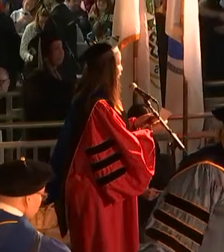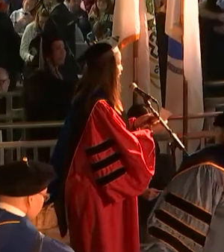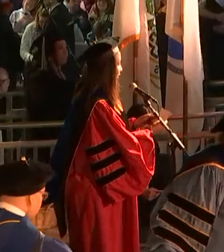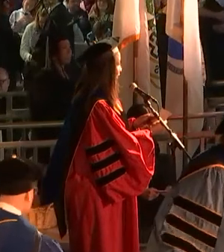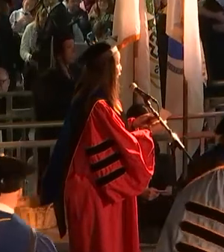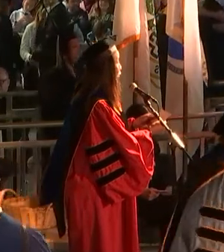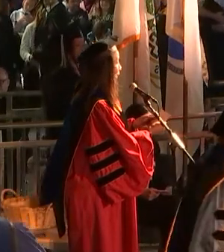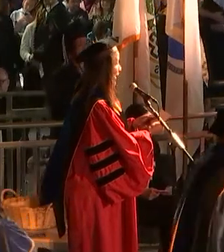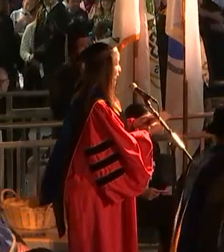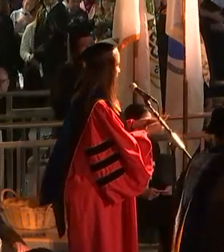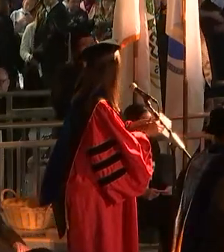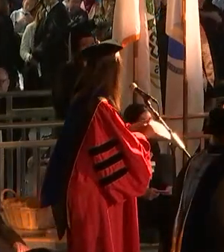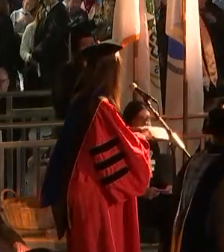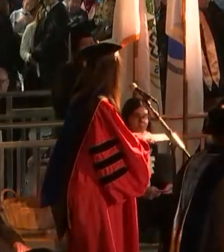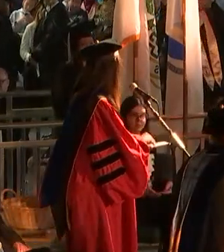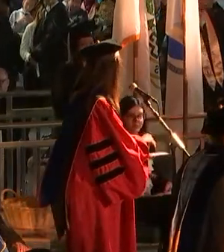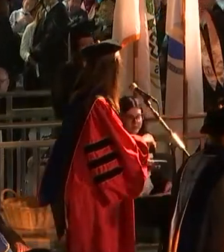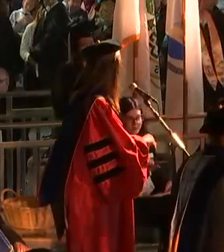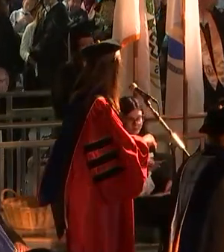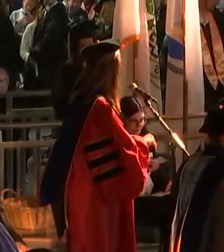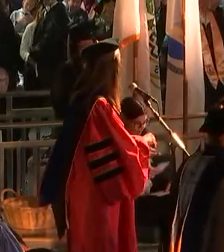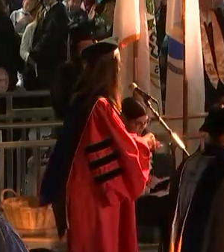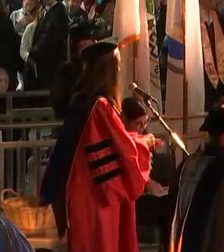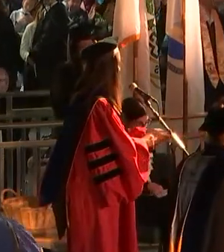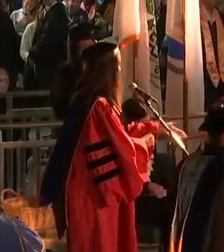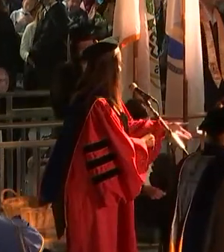Paige L. Gooden, cum laude.